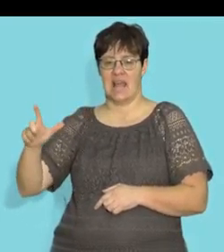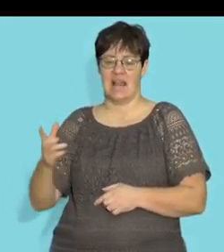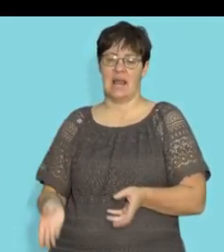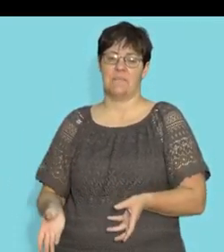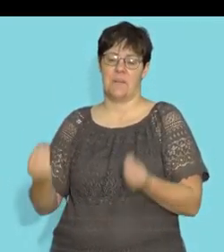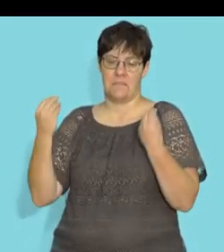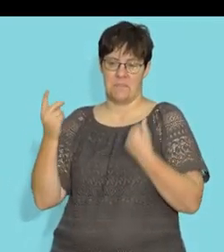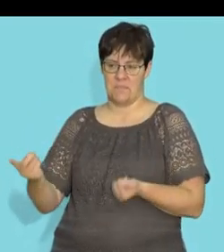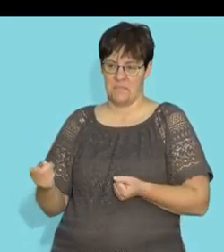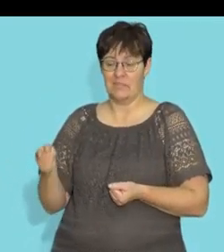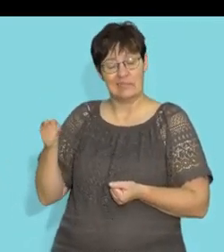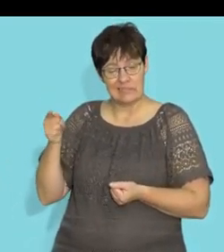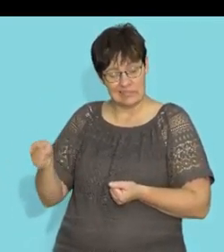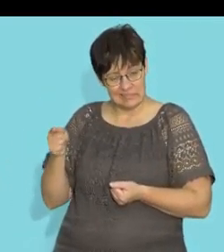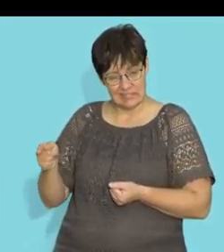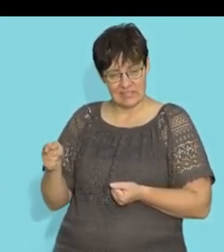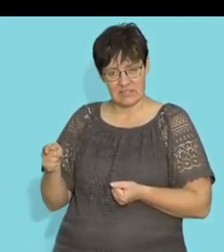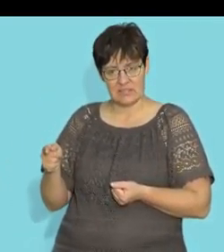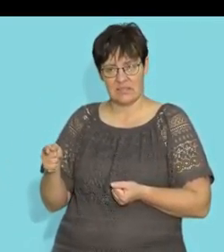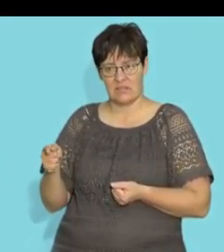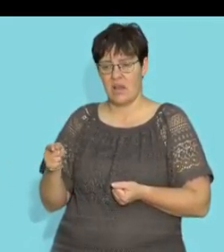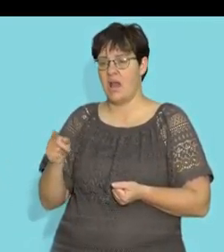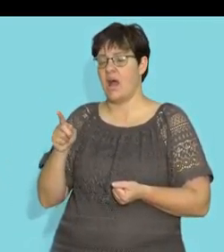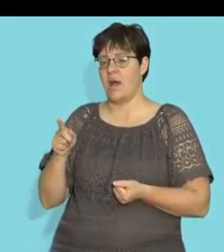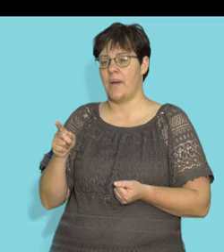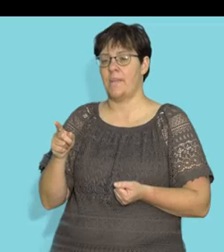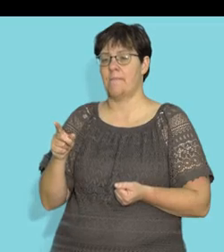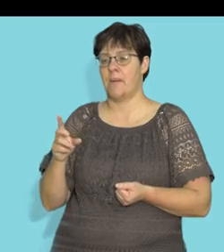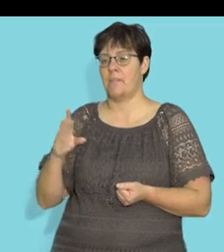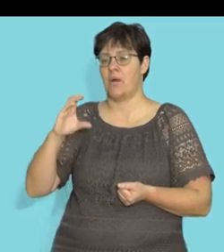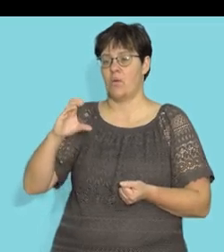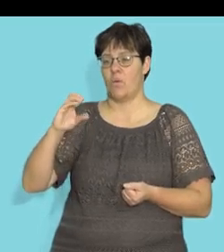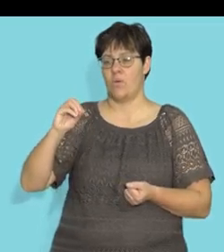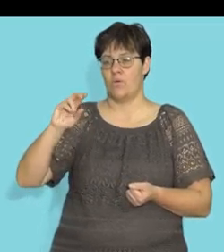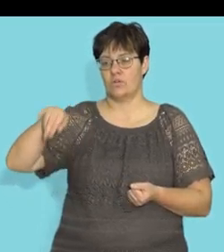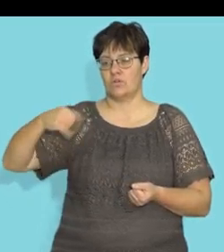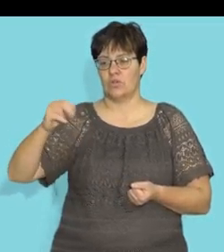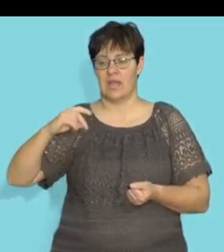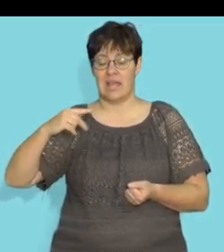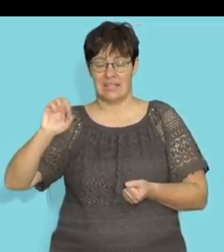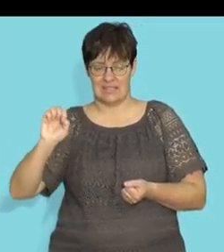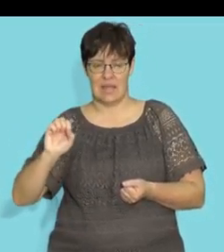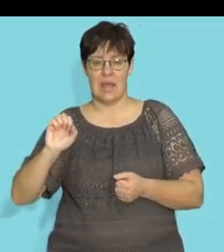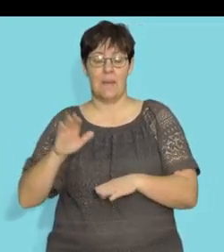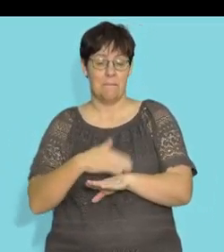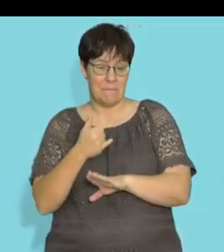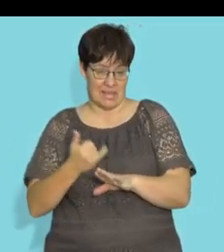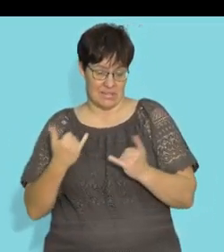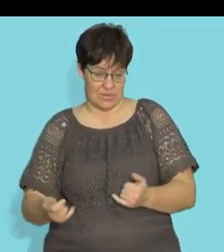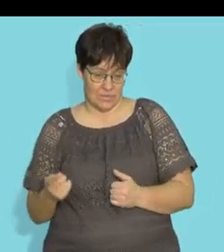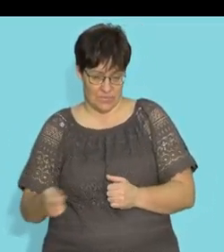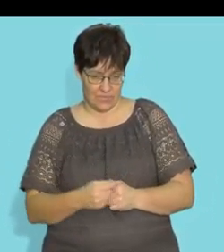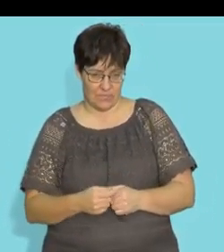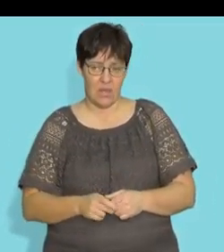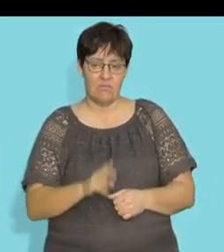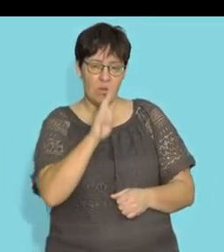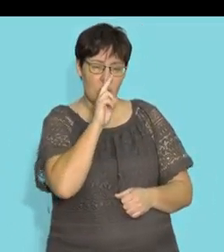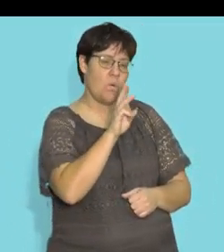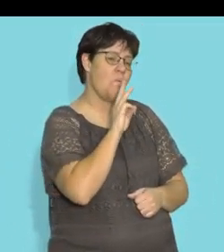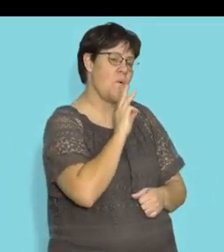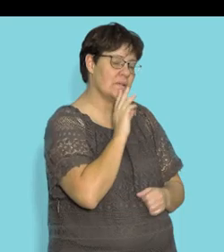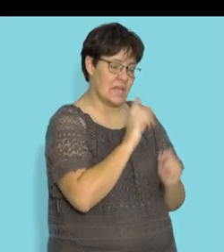conjugate base of that acid, there is a proton short because that acid has given away that